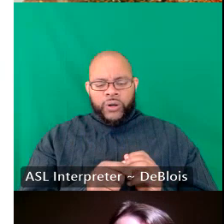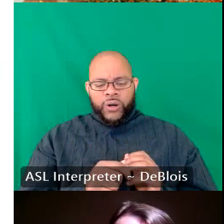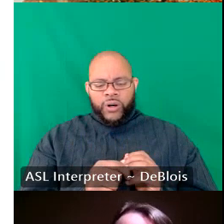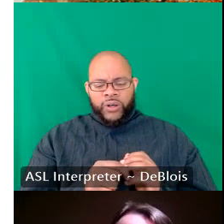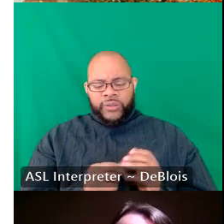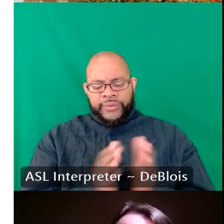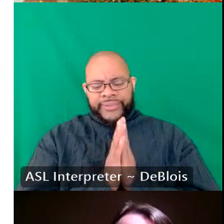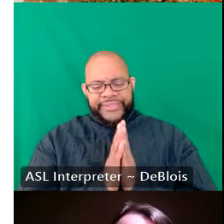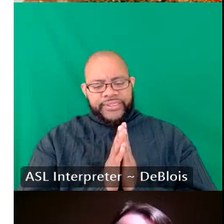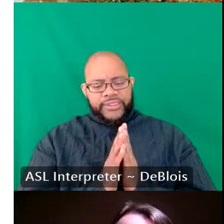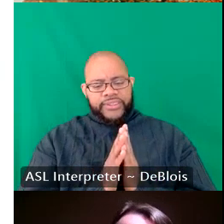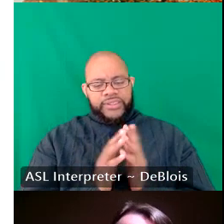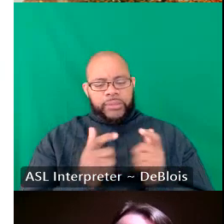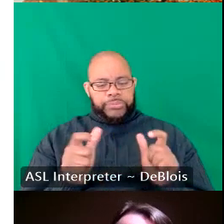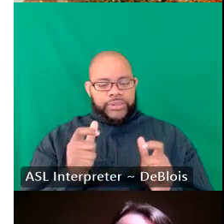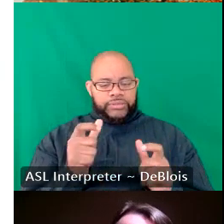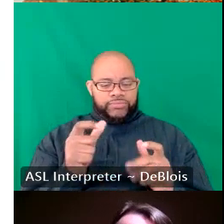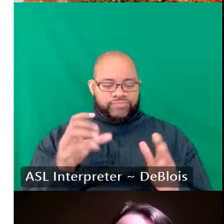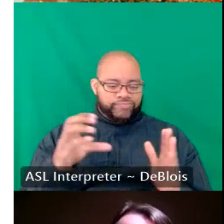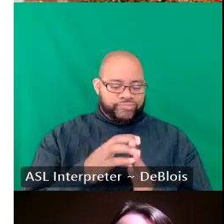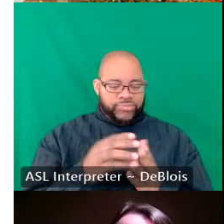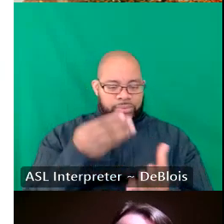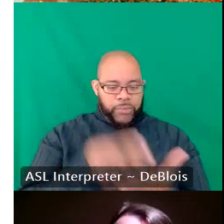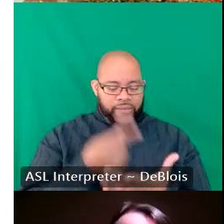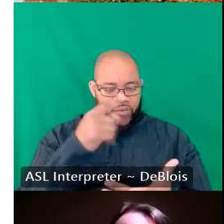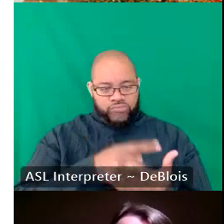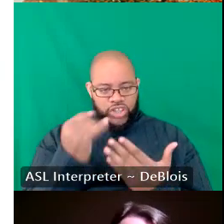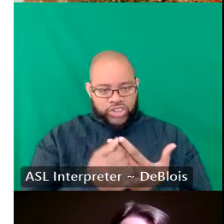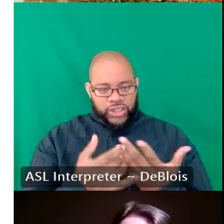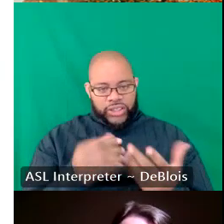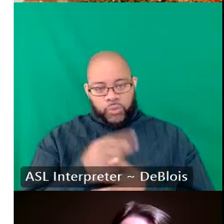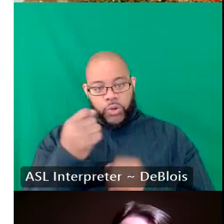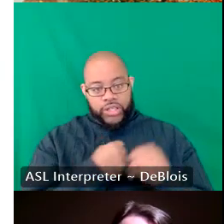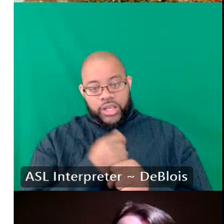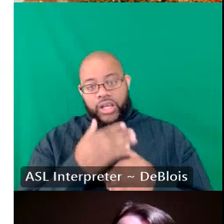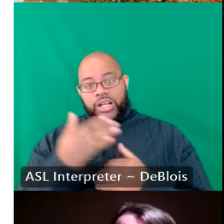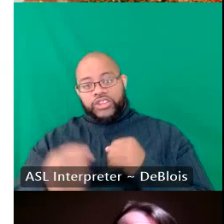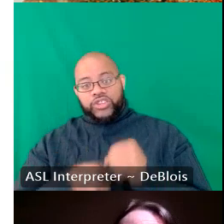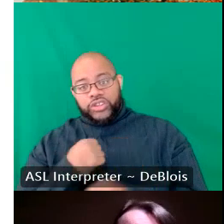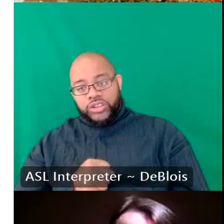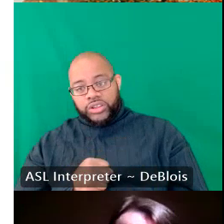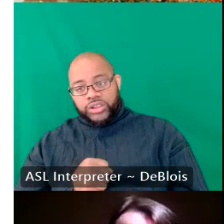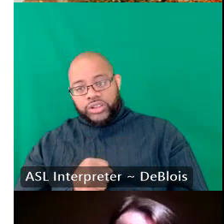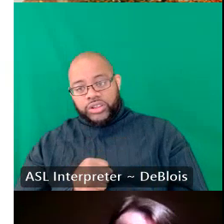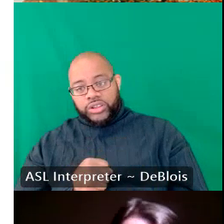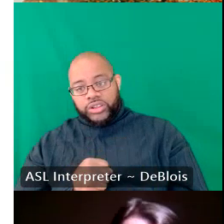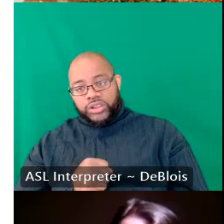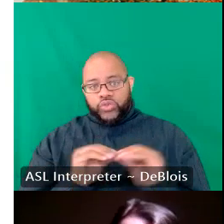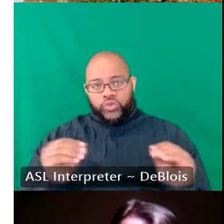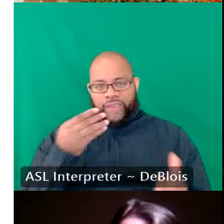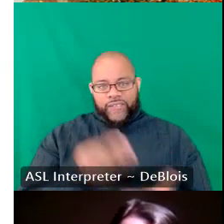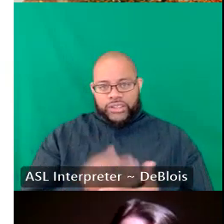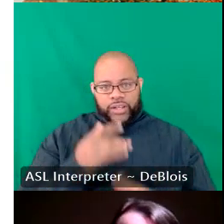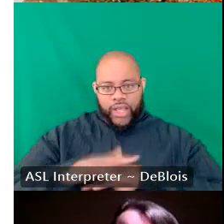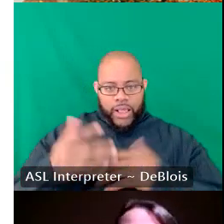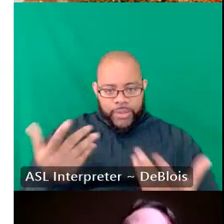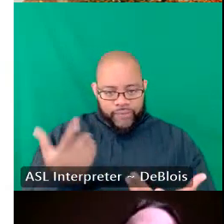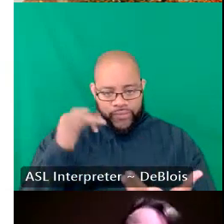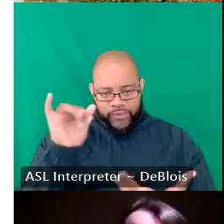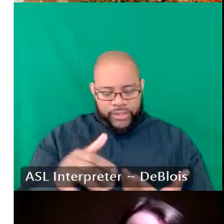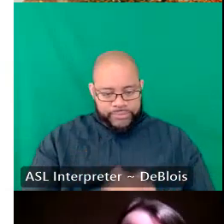request and get a big chunk of money for a project in 1 year, and then the next year there's no funding available for